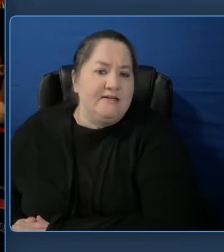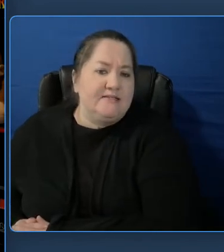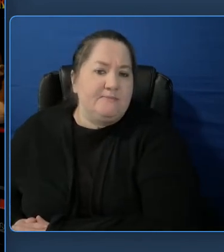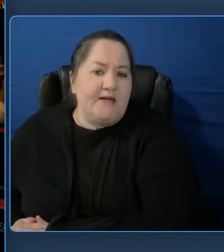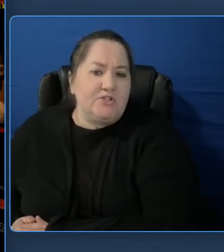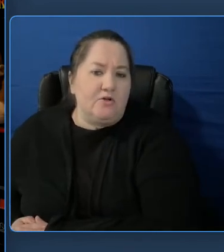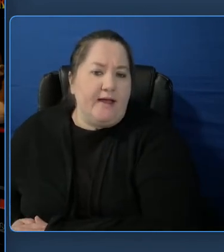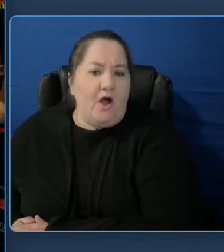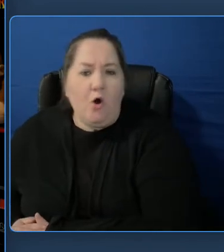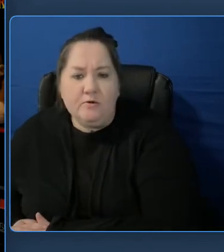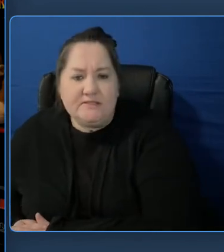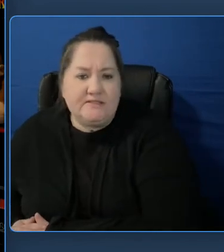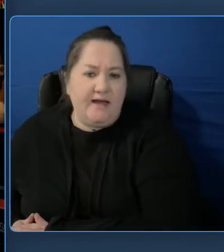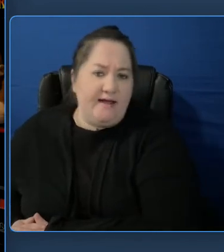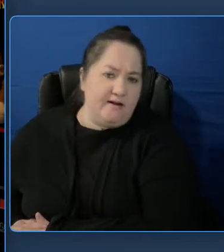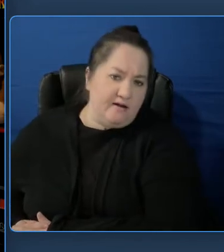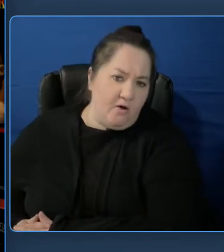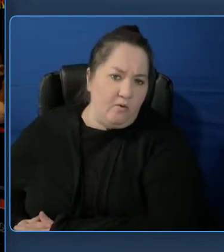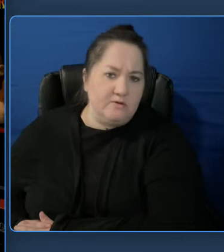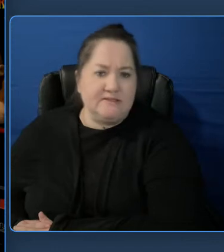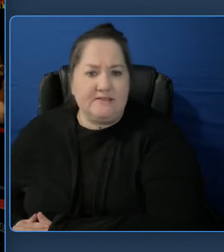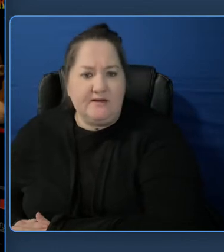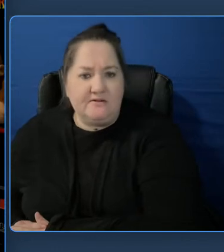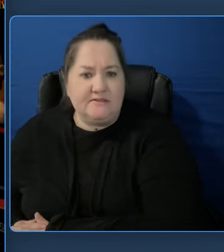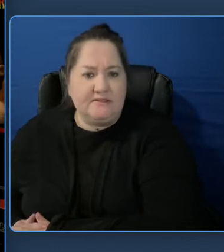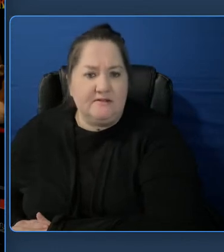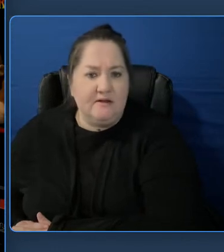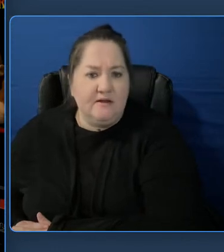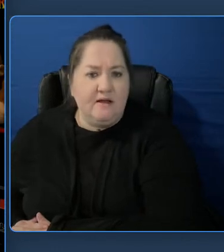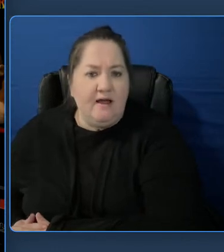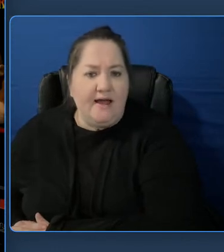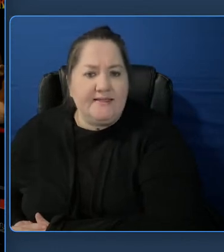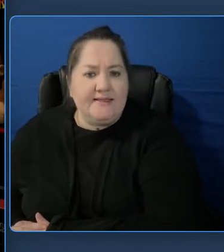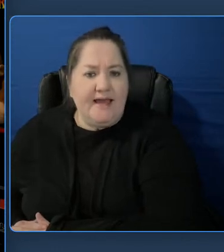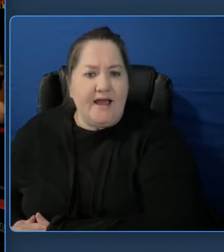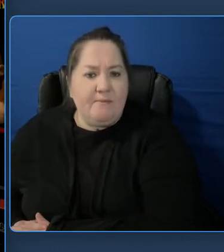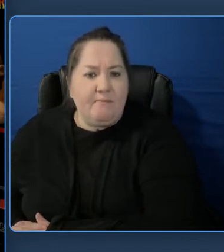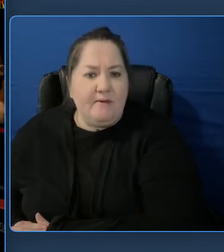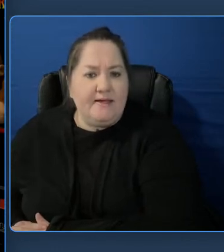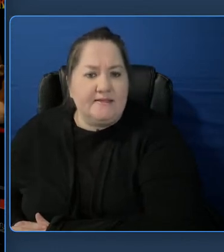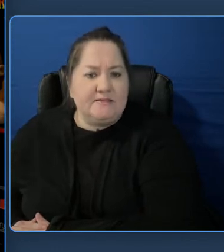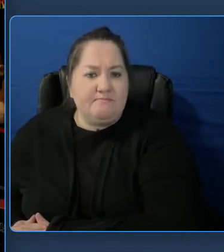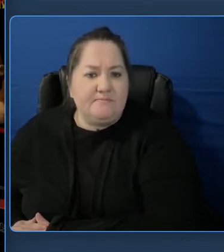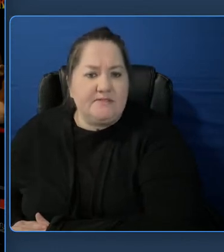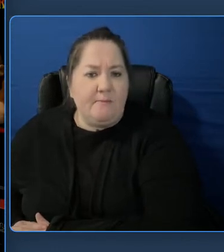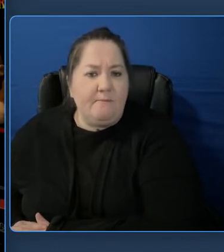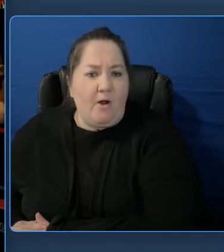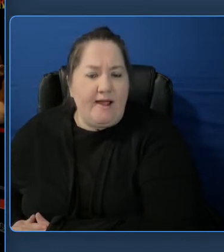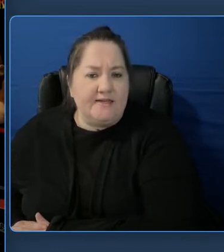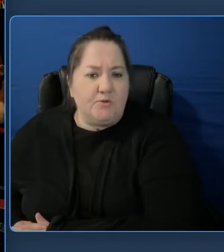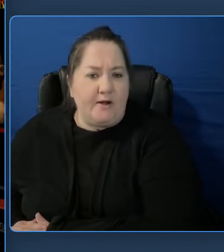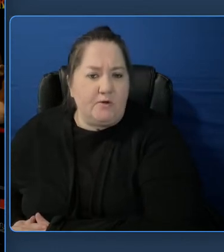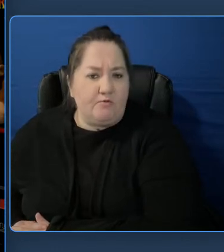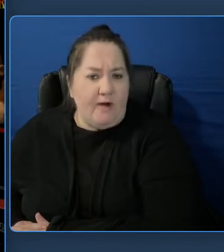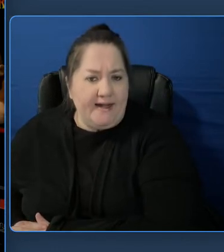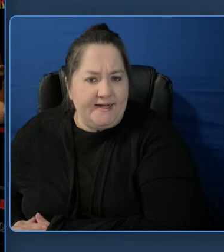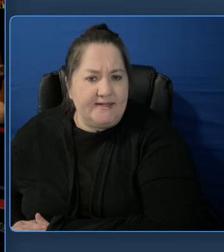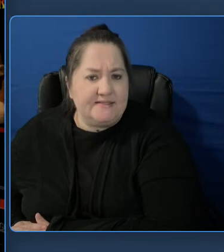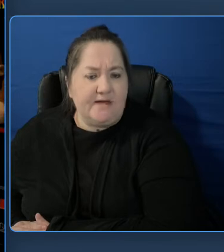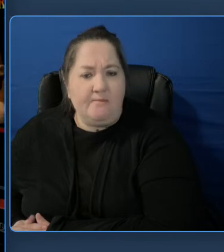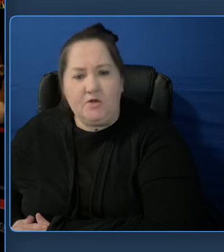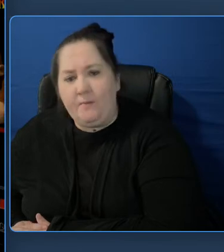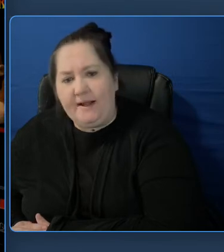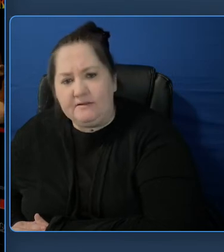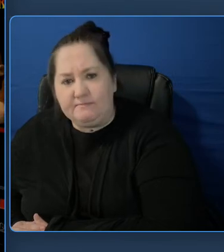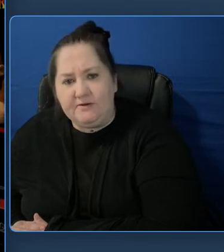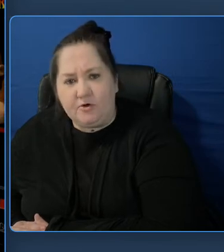of special like host and co-host skills. And I think the AI is, some AIs are better with writing